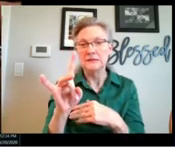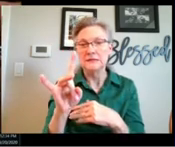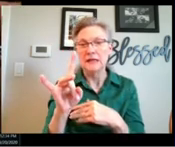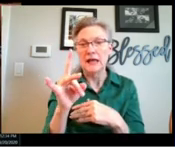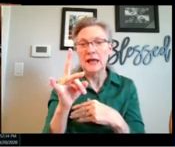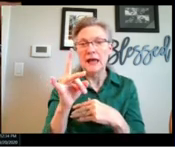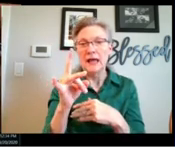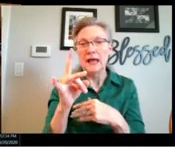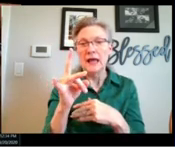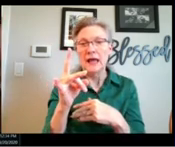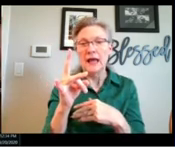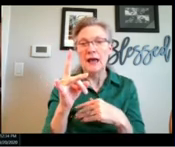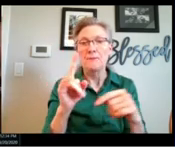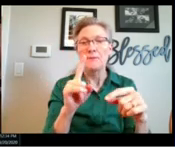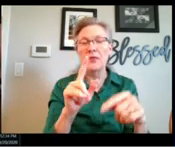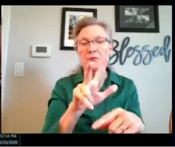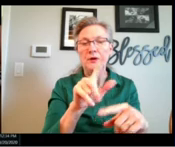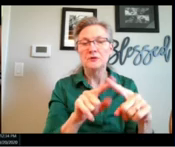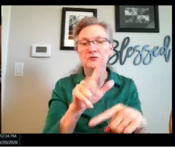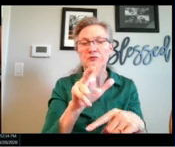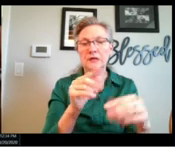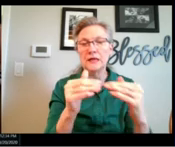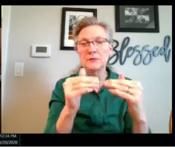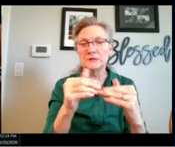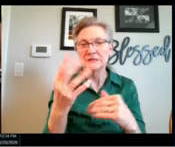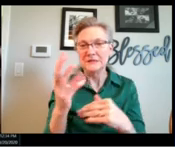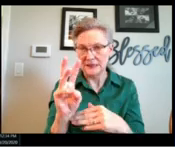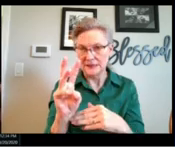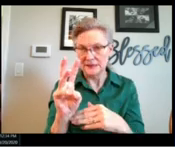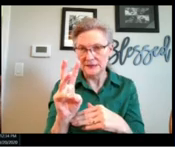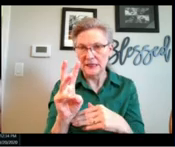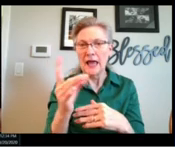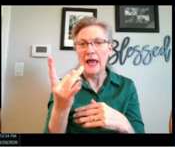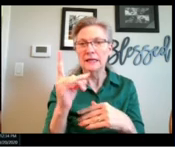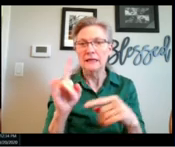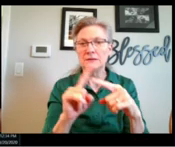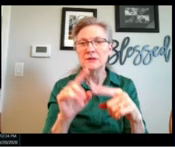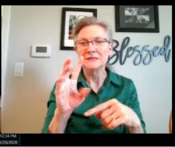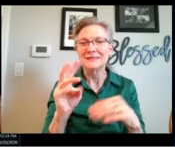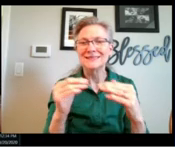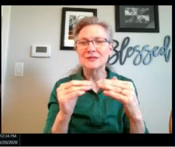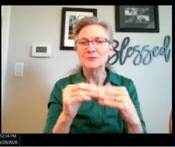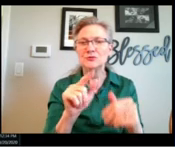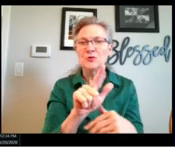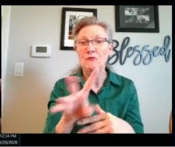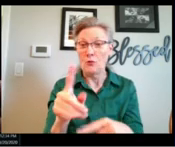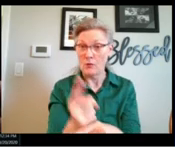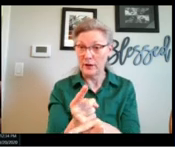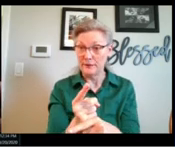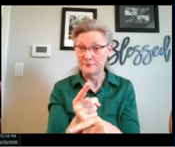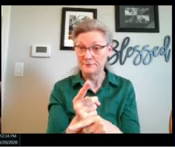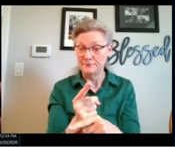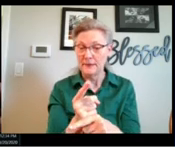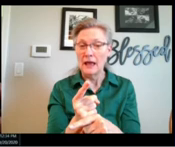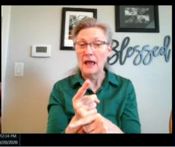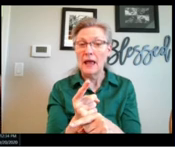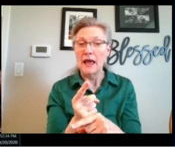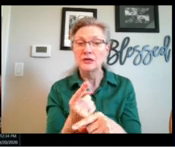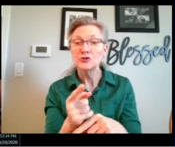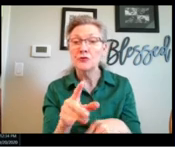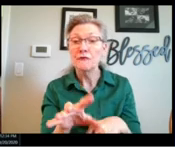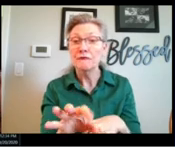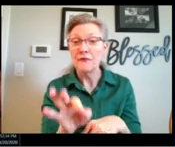18 and 6, and what do you know? We get 24, right? So, as you're finding,